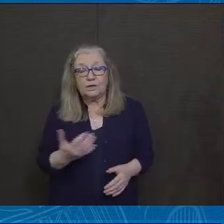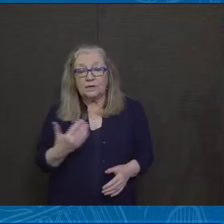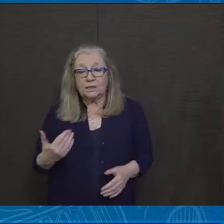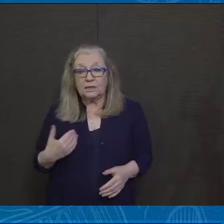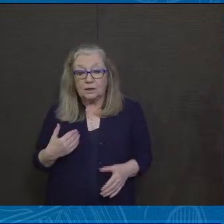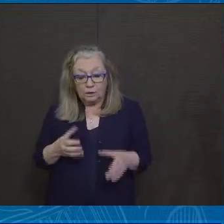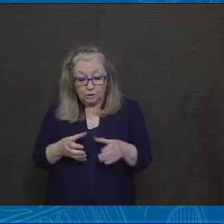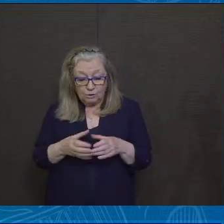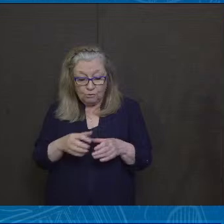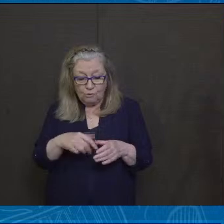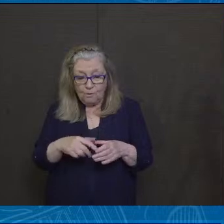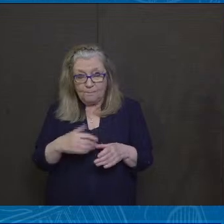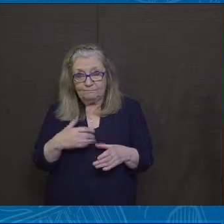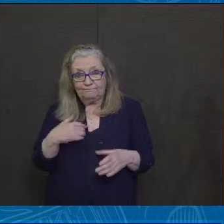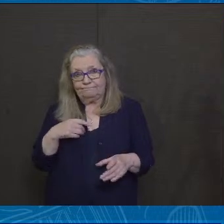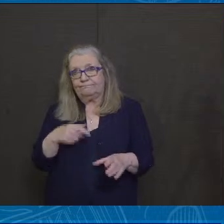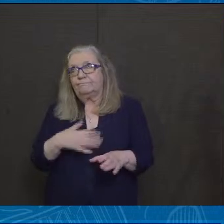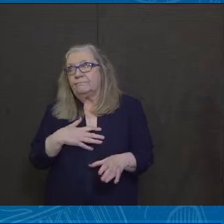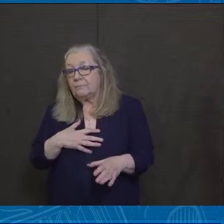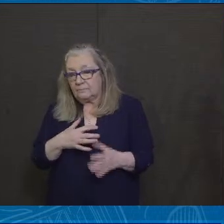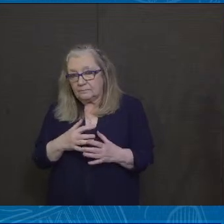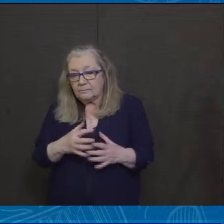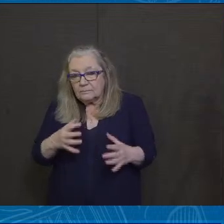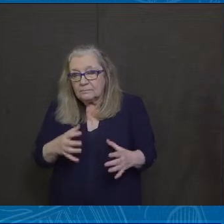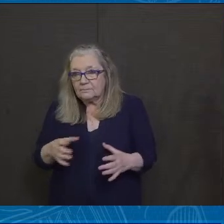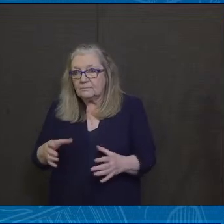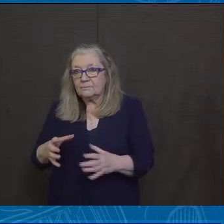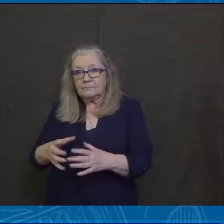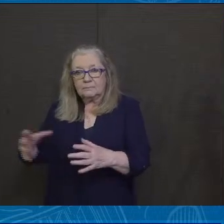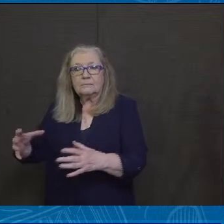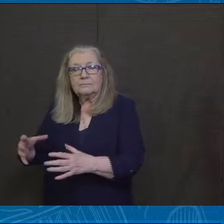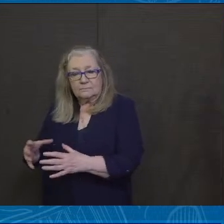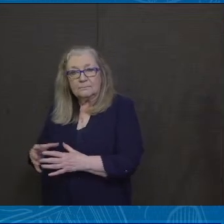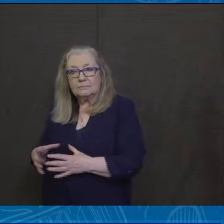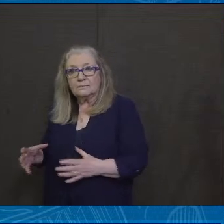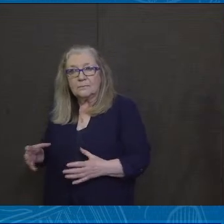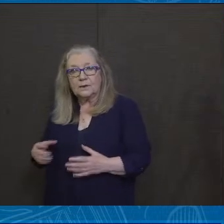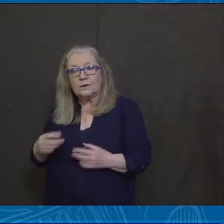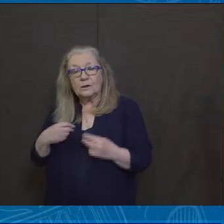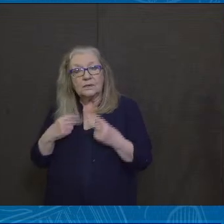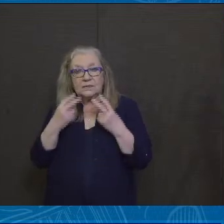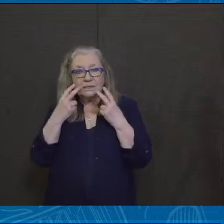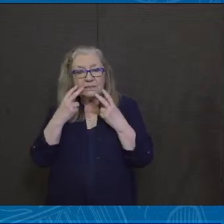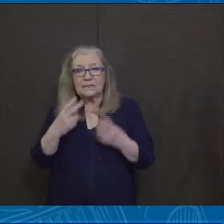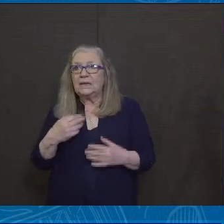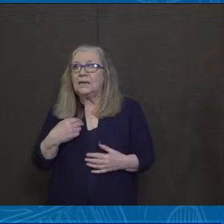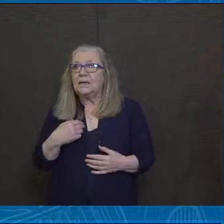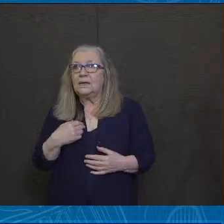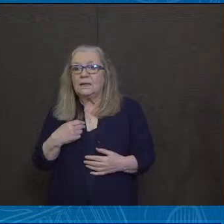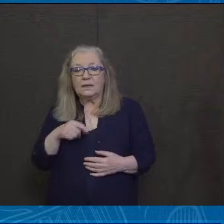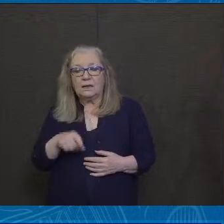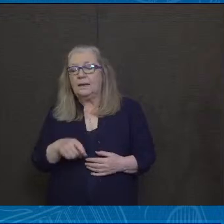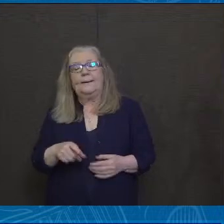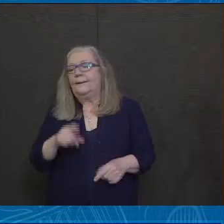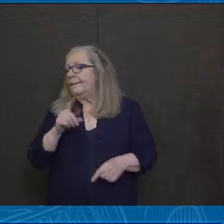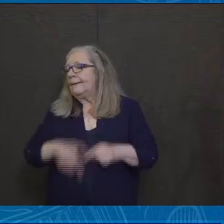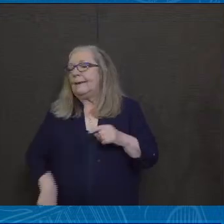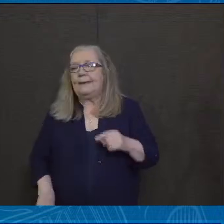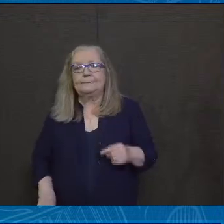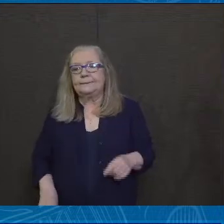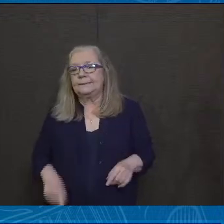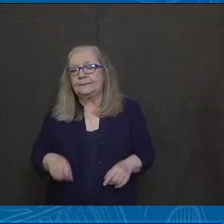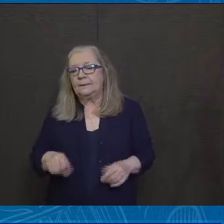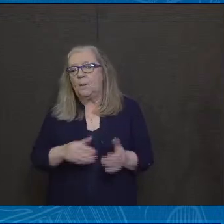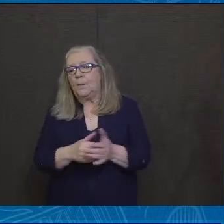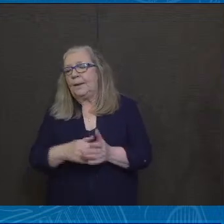Vulnerable groups are increasing in our communities, and what we look at is not their inability or their vulnerability,